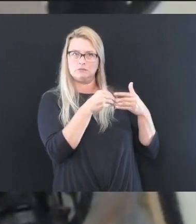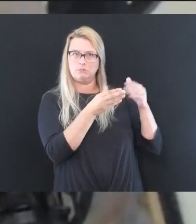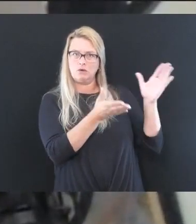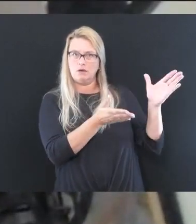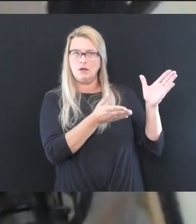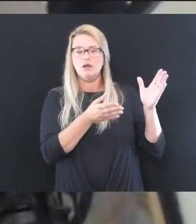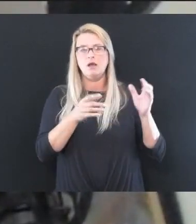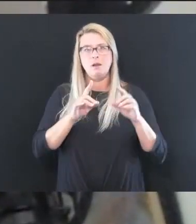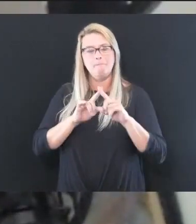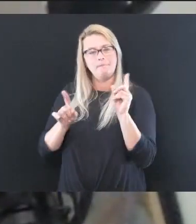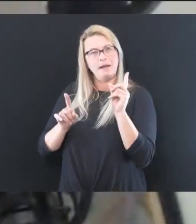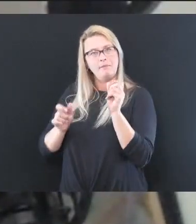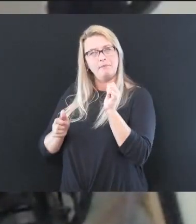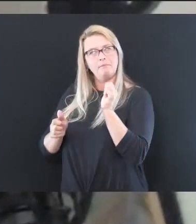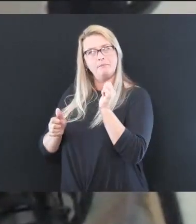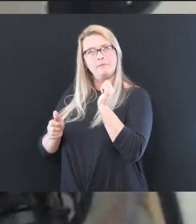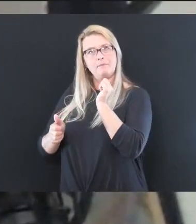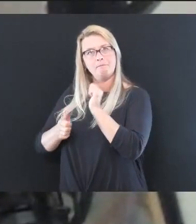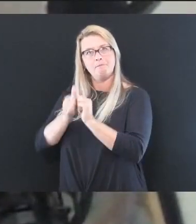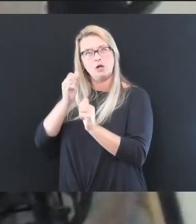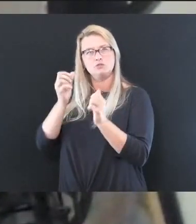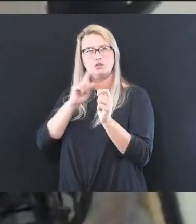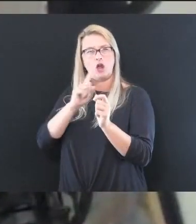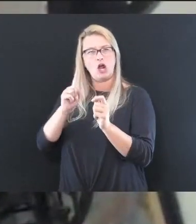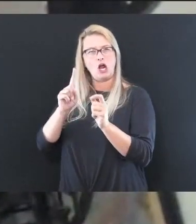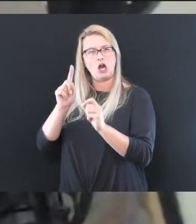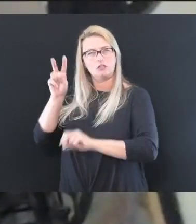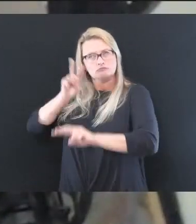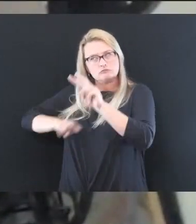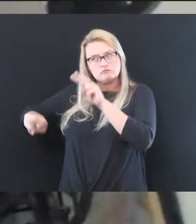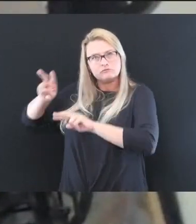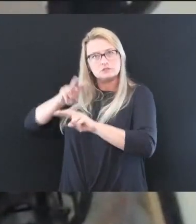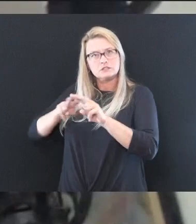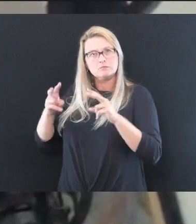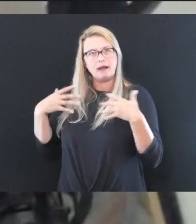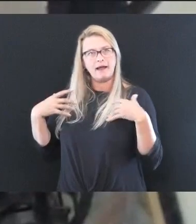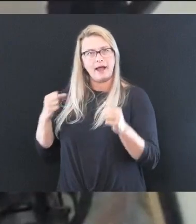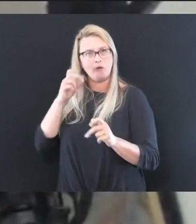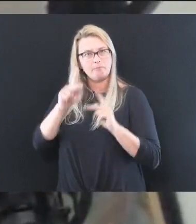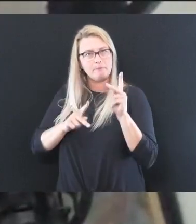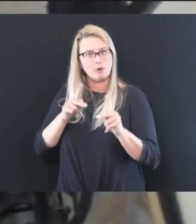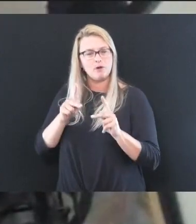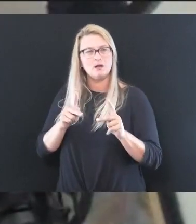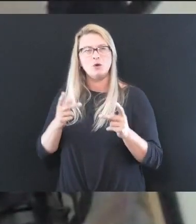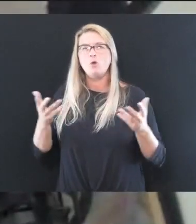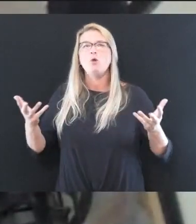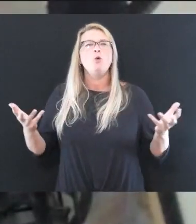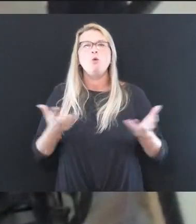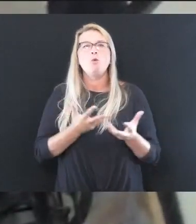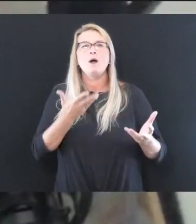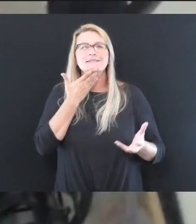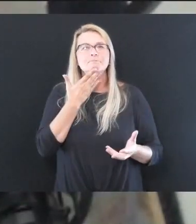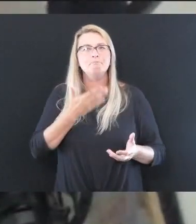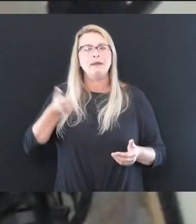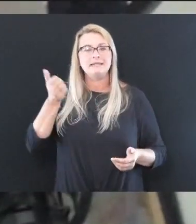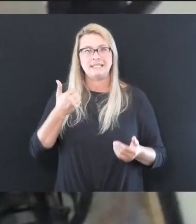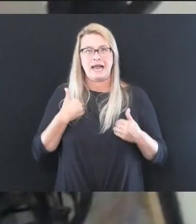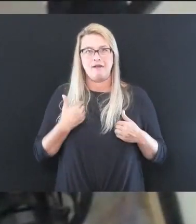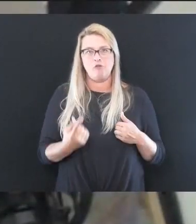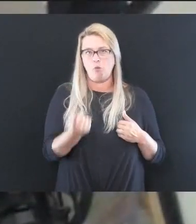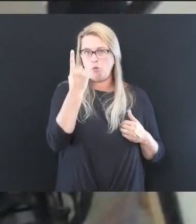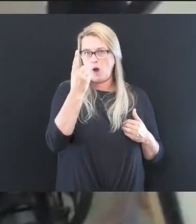thoroughly looked at by health officials. Would it not be better just to have one